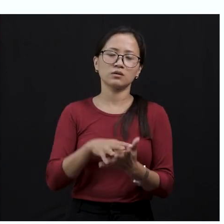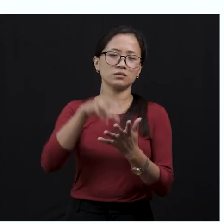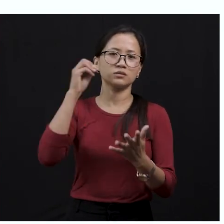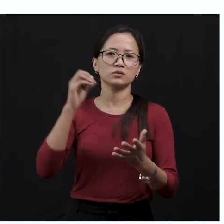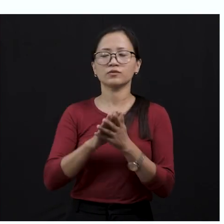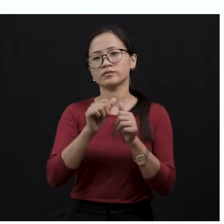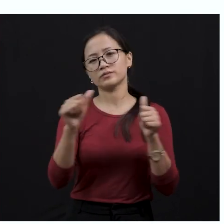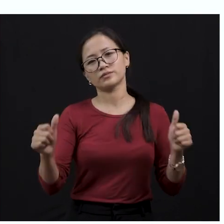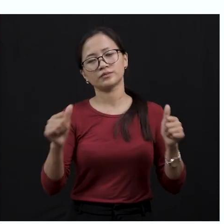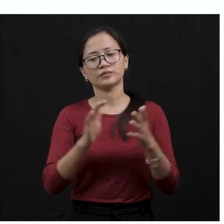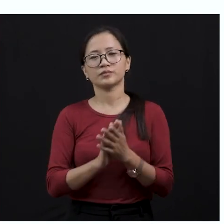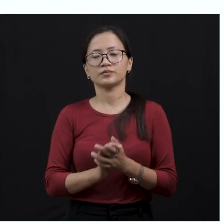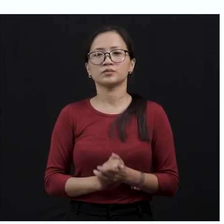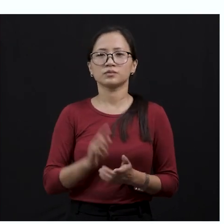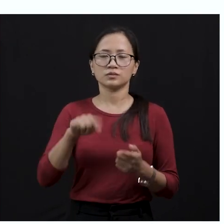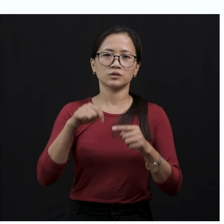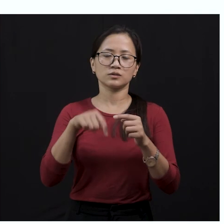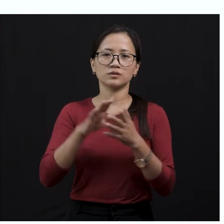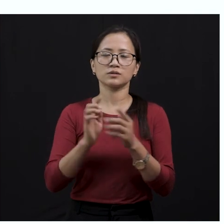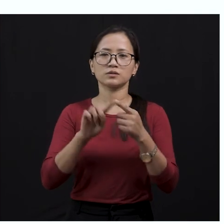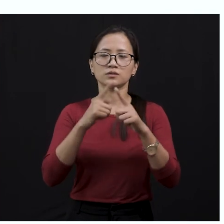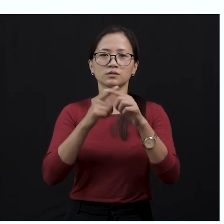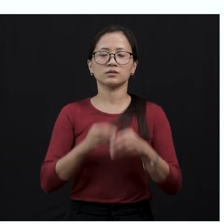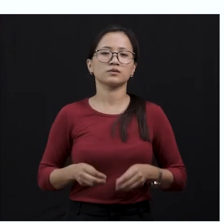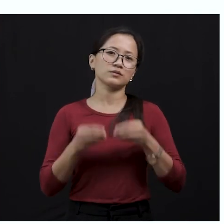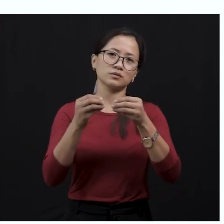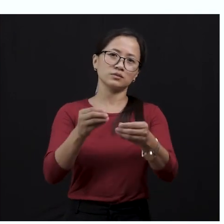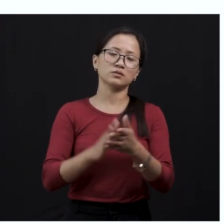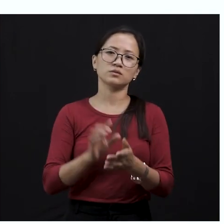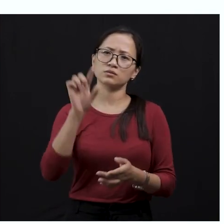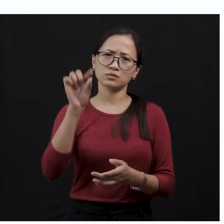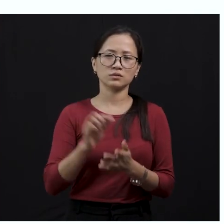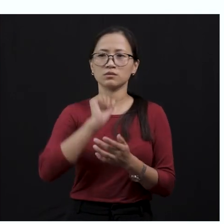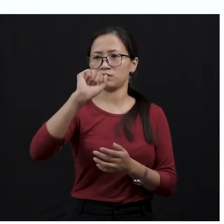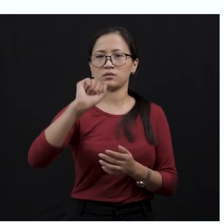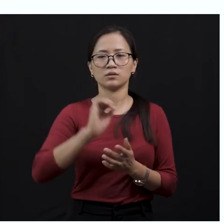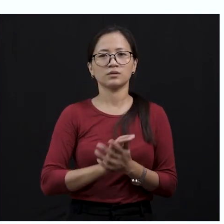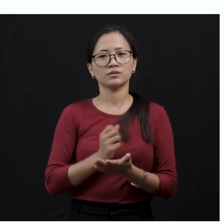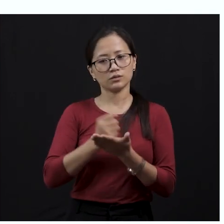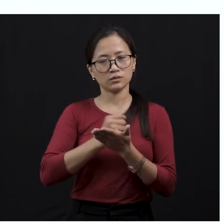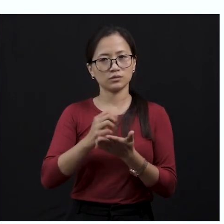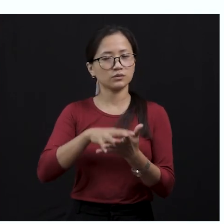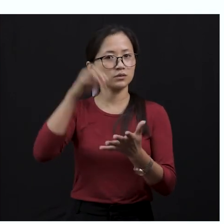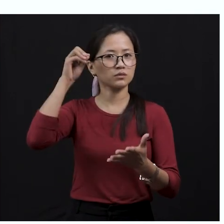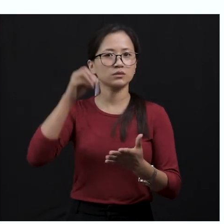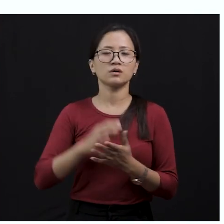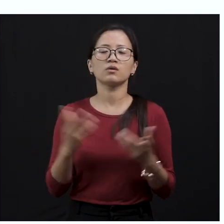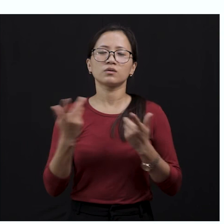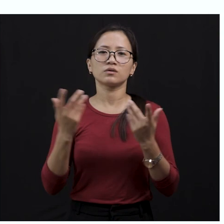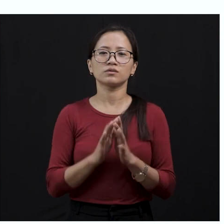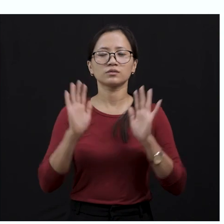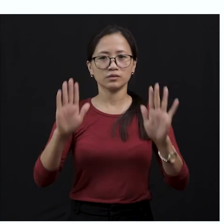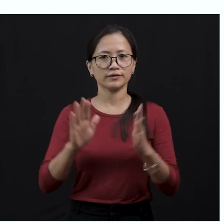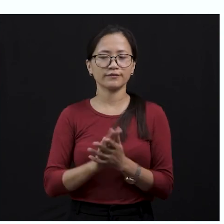far. Okay, so these exercises I'm going to leave to you. You do it by yourself and you try to learn